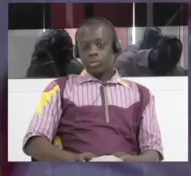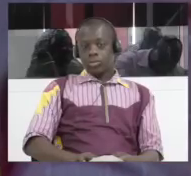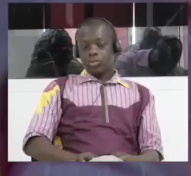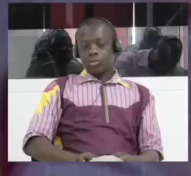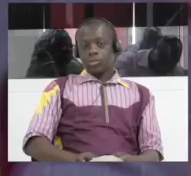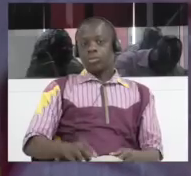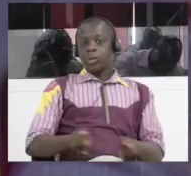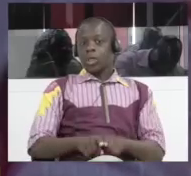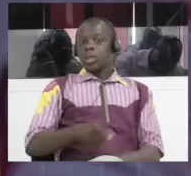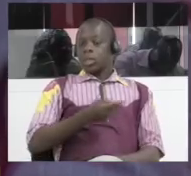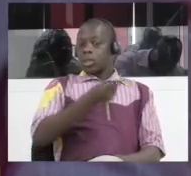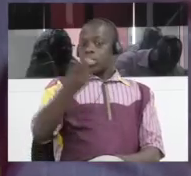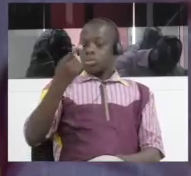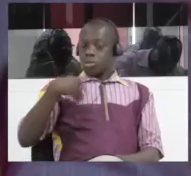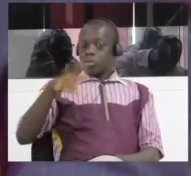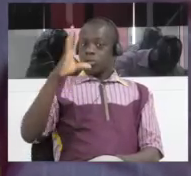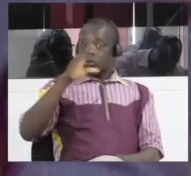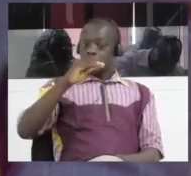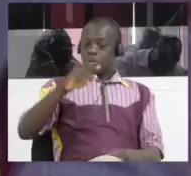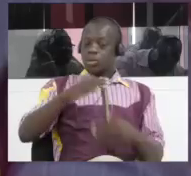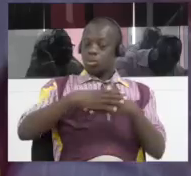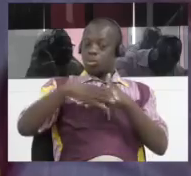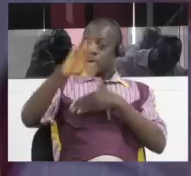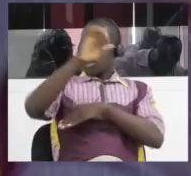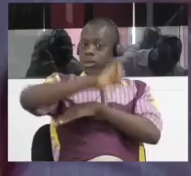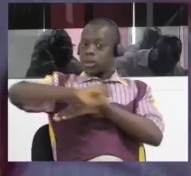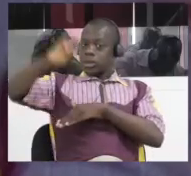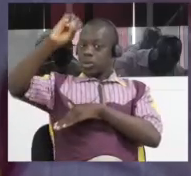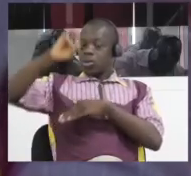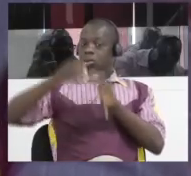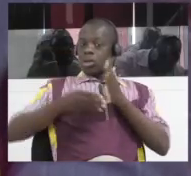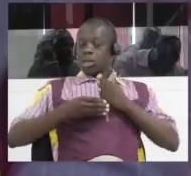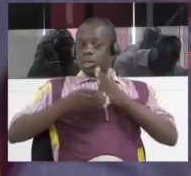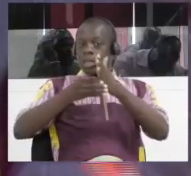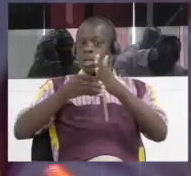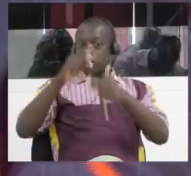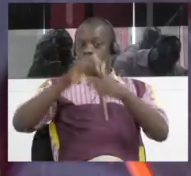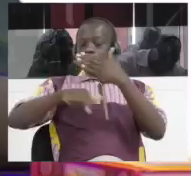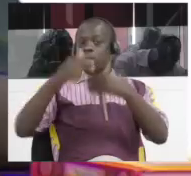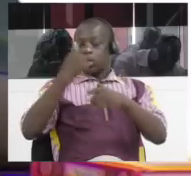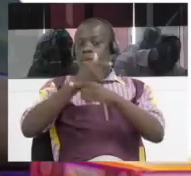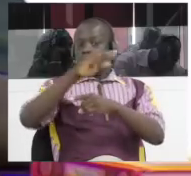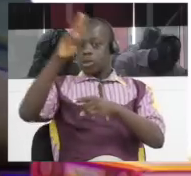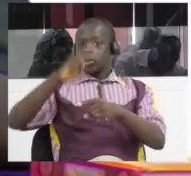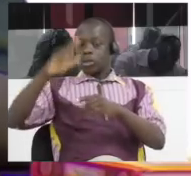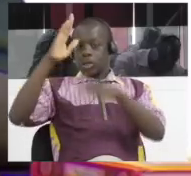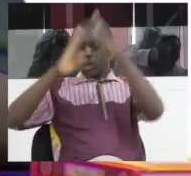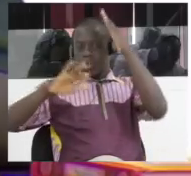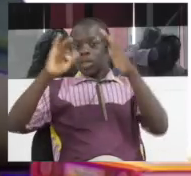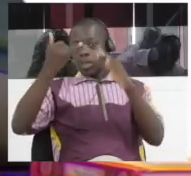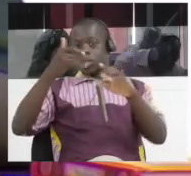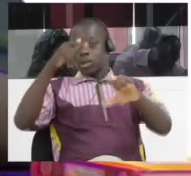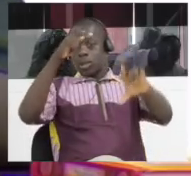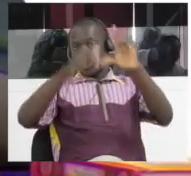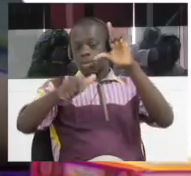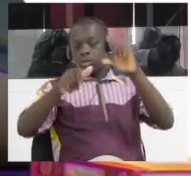you just mentioned would have been the most senior commanders of the Gambia National Army at that time, correct? Yes, at that moment,